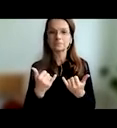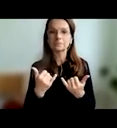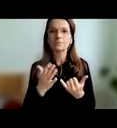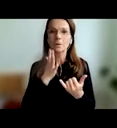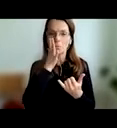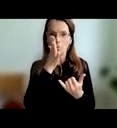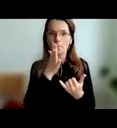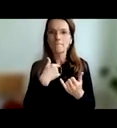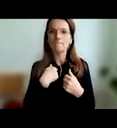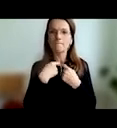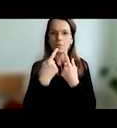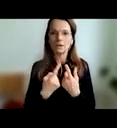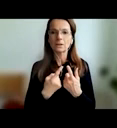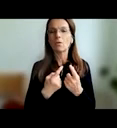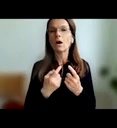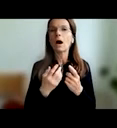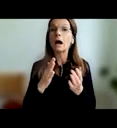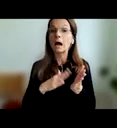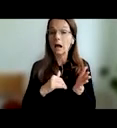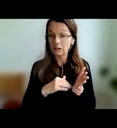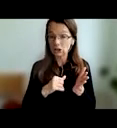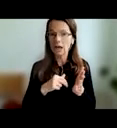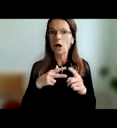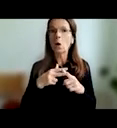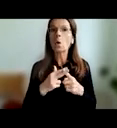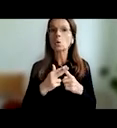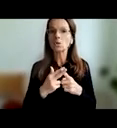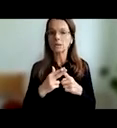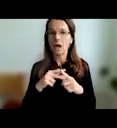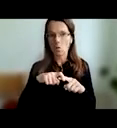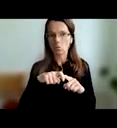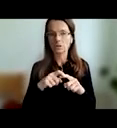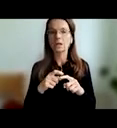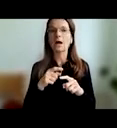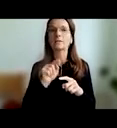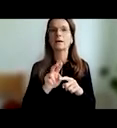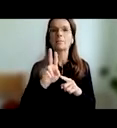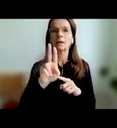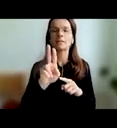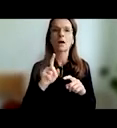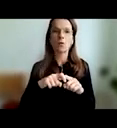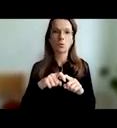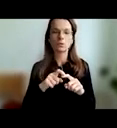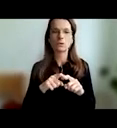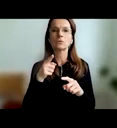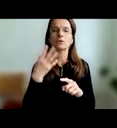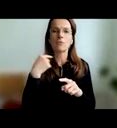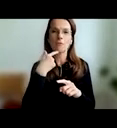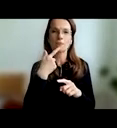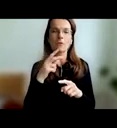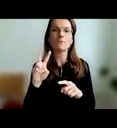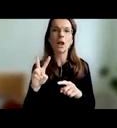heard about various possibilities by the previous speaker.